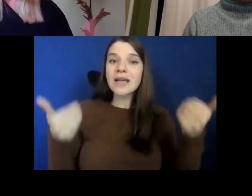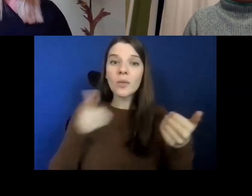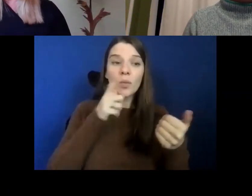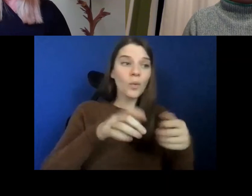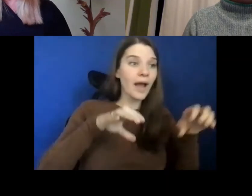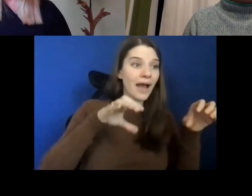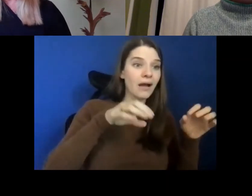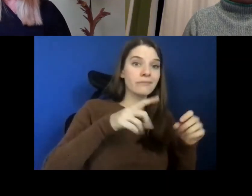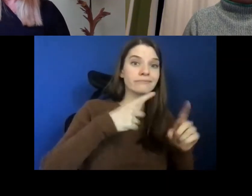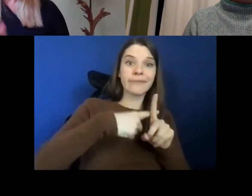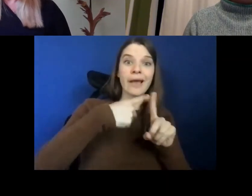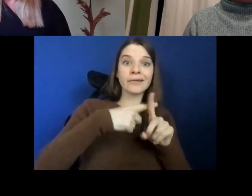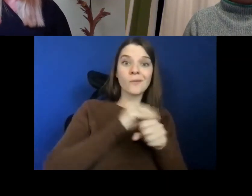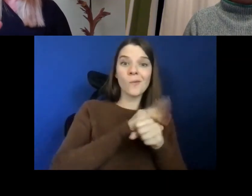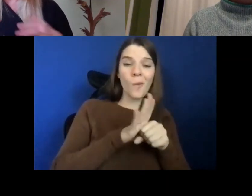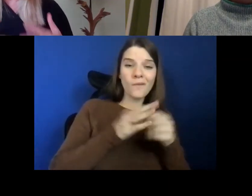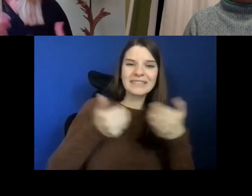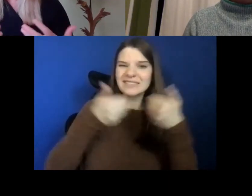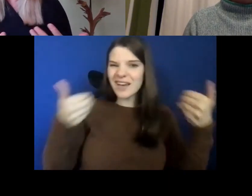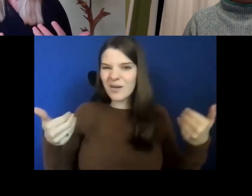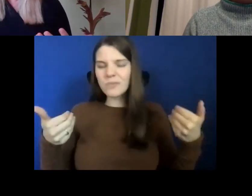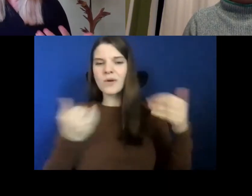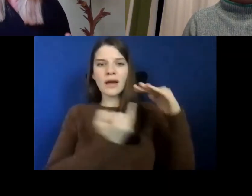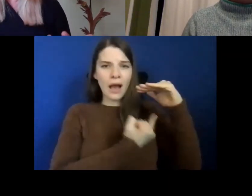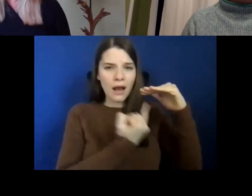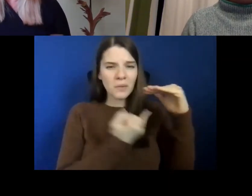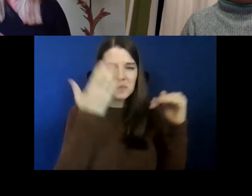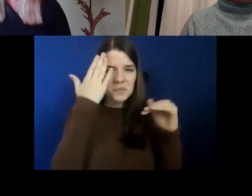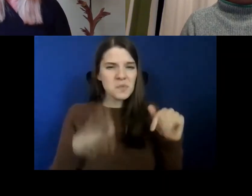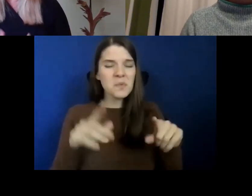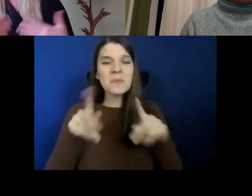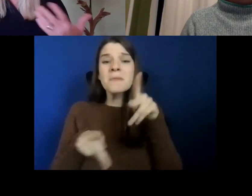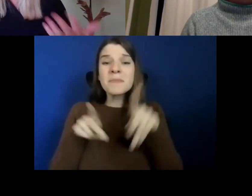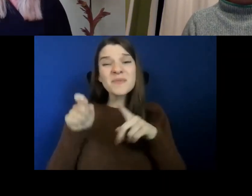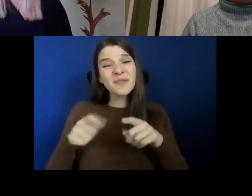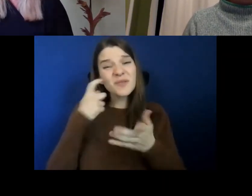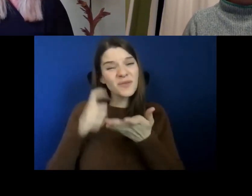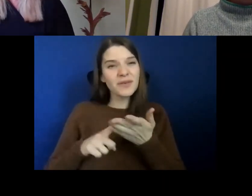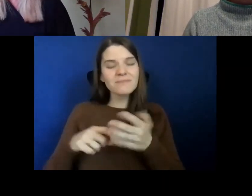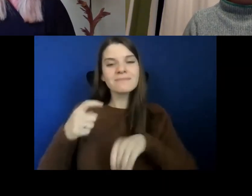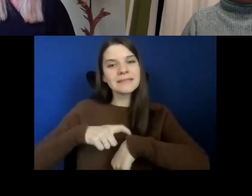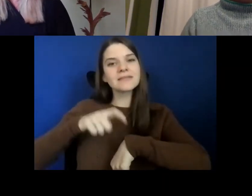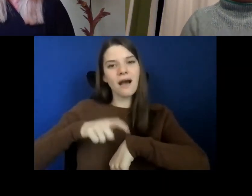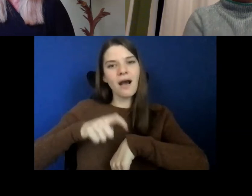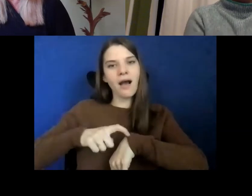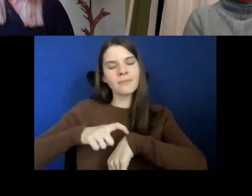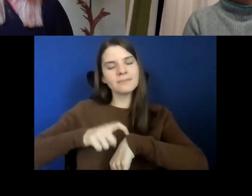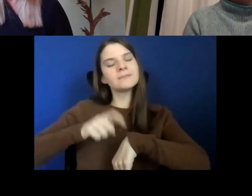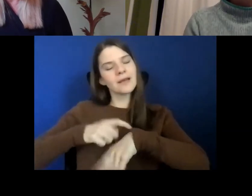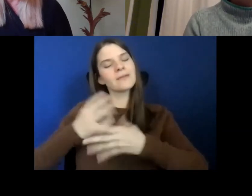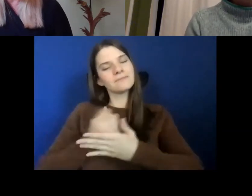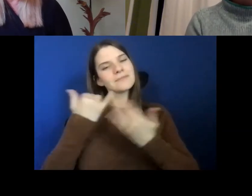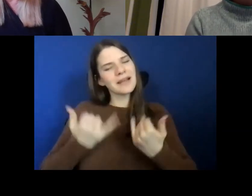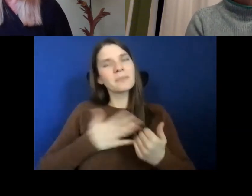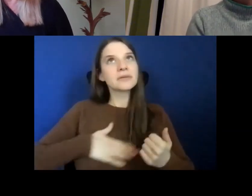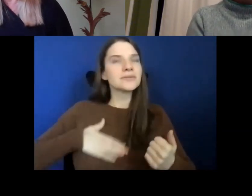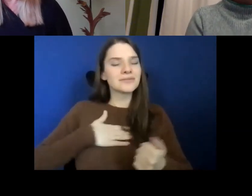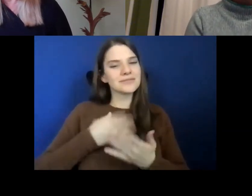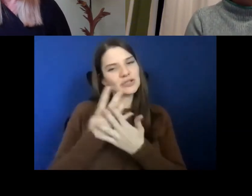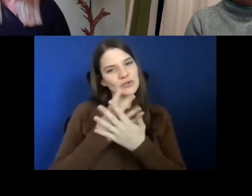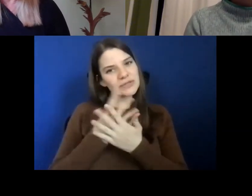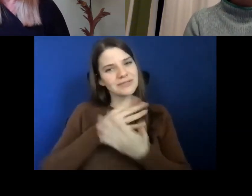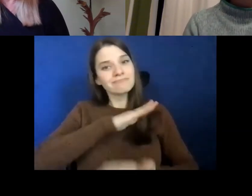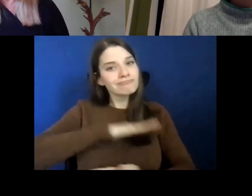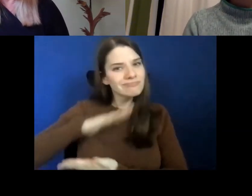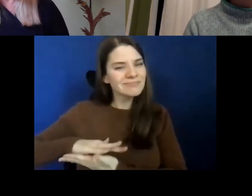COVID positive patients. And so I think people need to realize it's time to come get your screening, please.